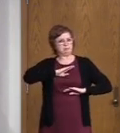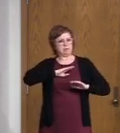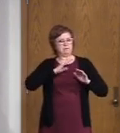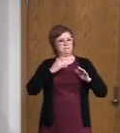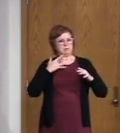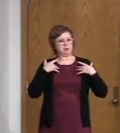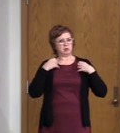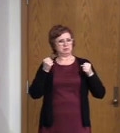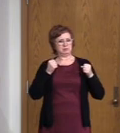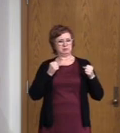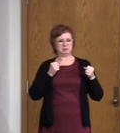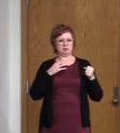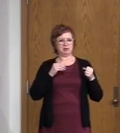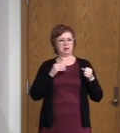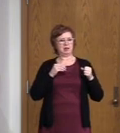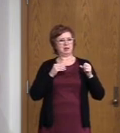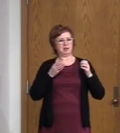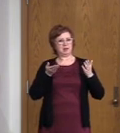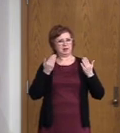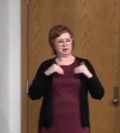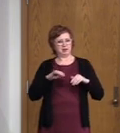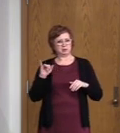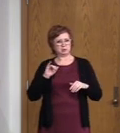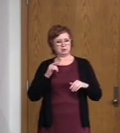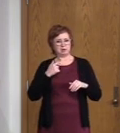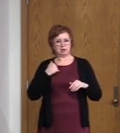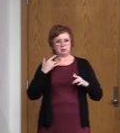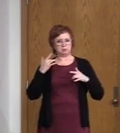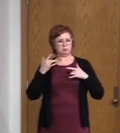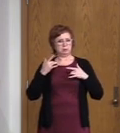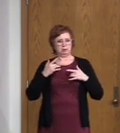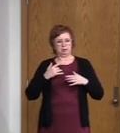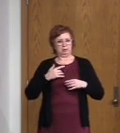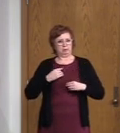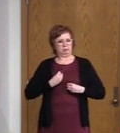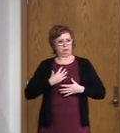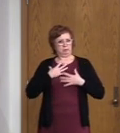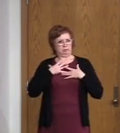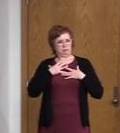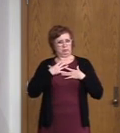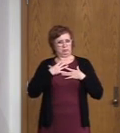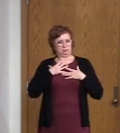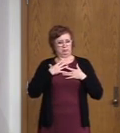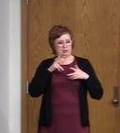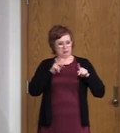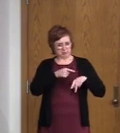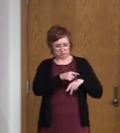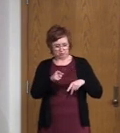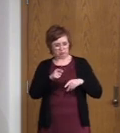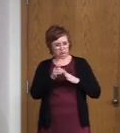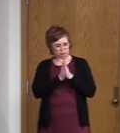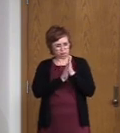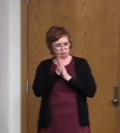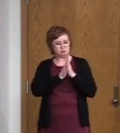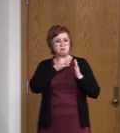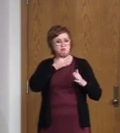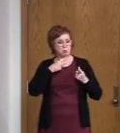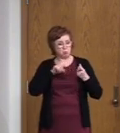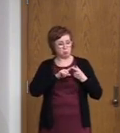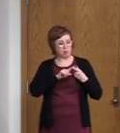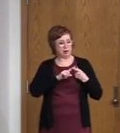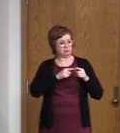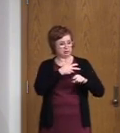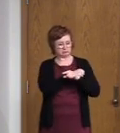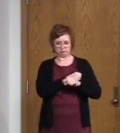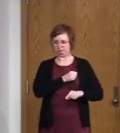so interested in the vaccination process. That is very encouraging. And I'm glad that that is happening, and I want it to continue